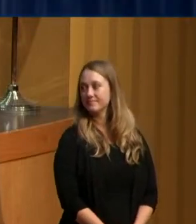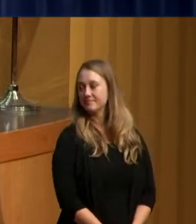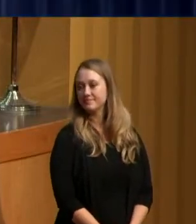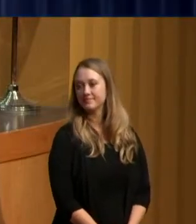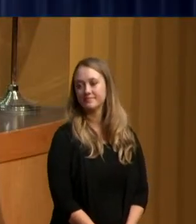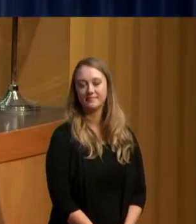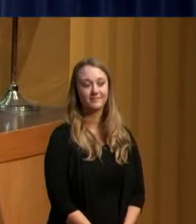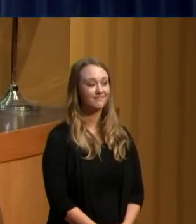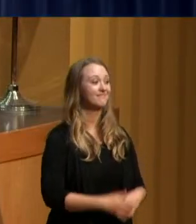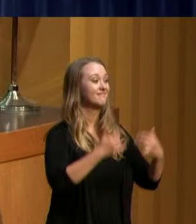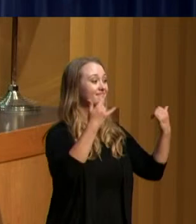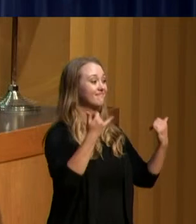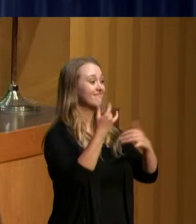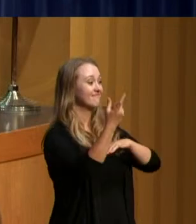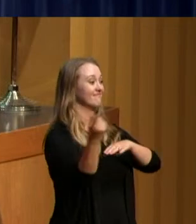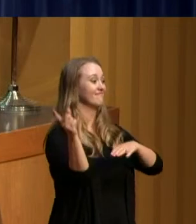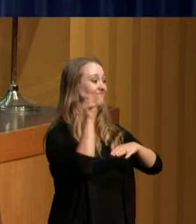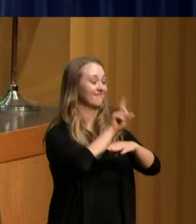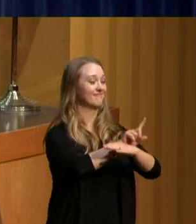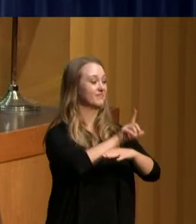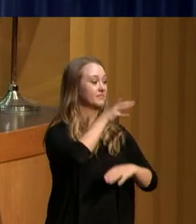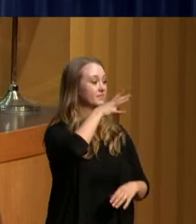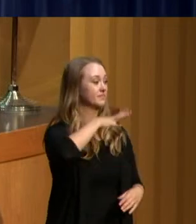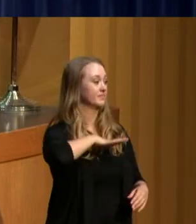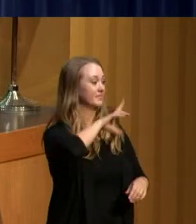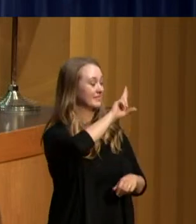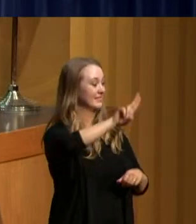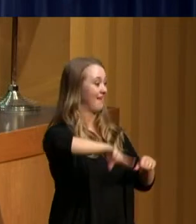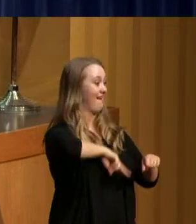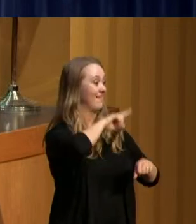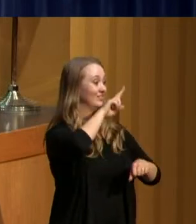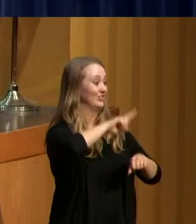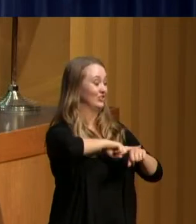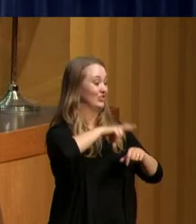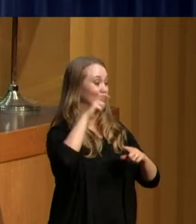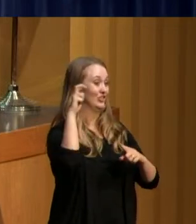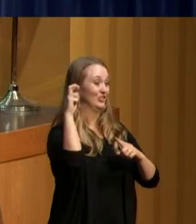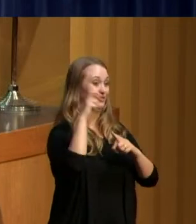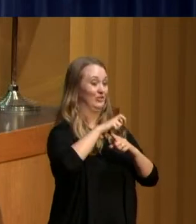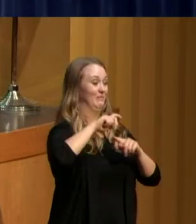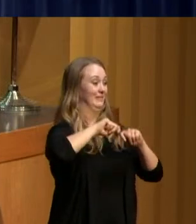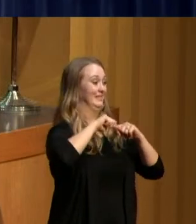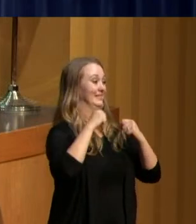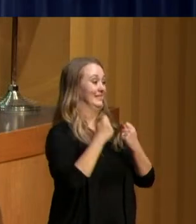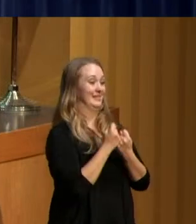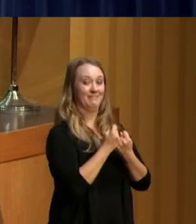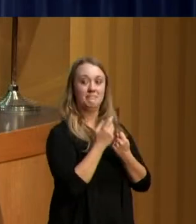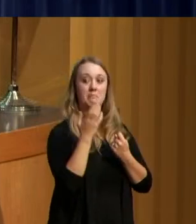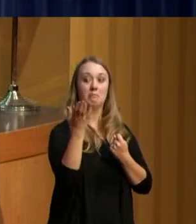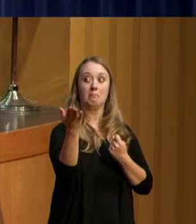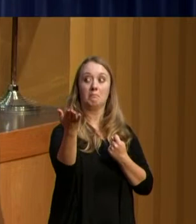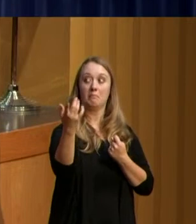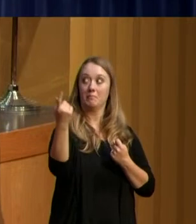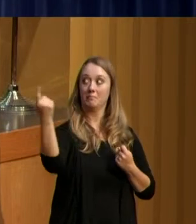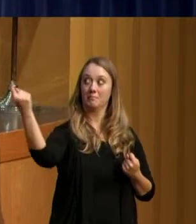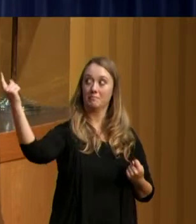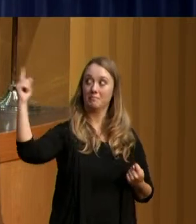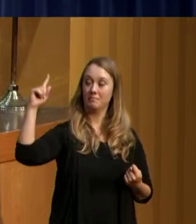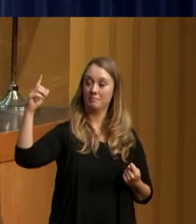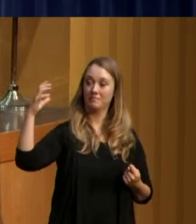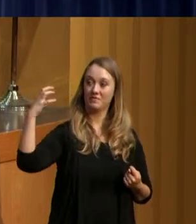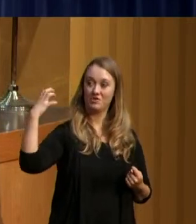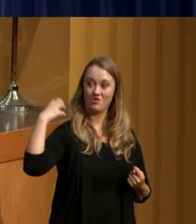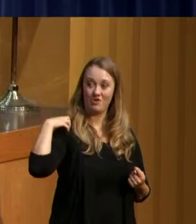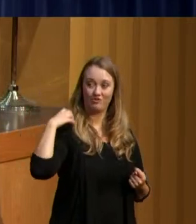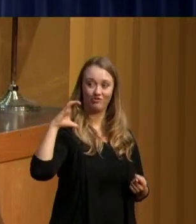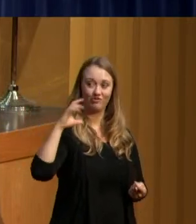And we're happy to have our women's national championship team right here in the first few rows. We're going to be inviting up head